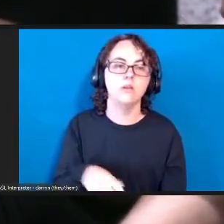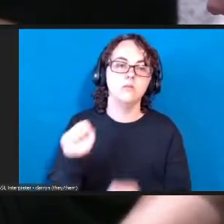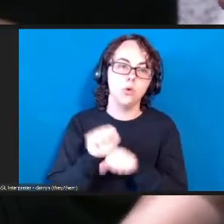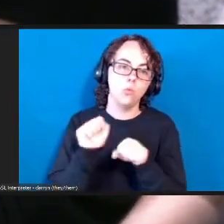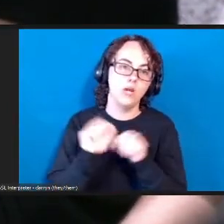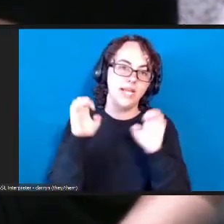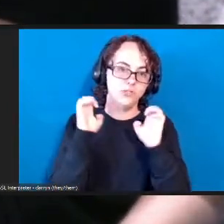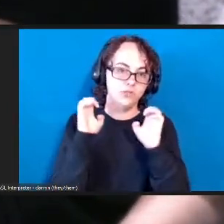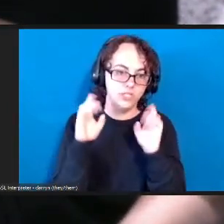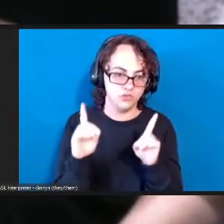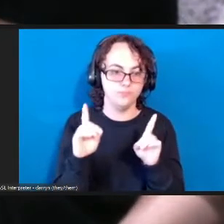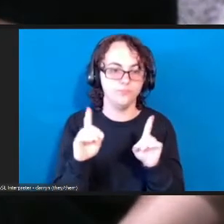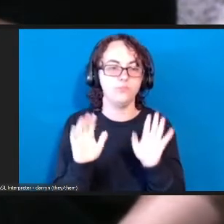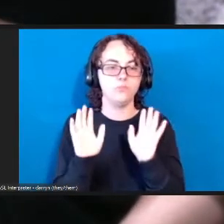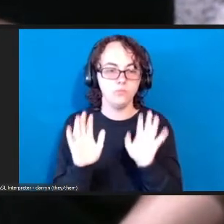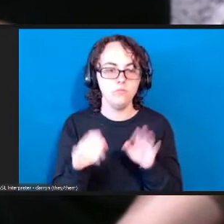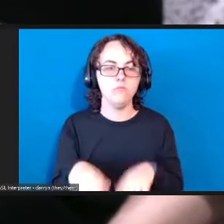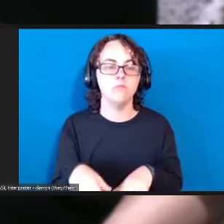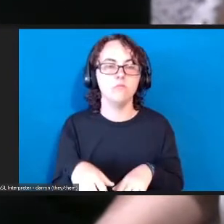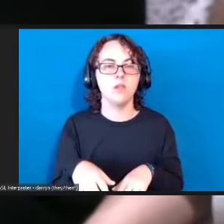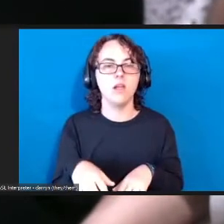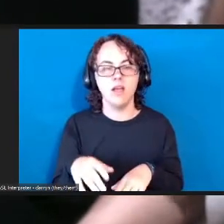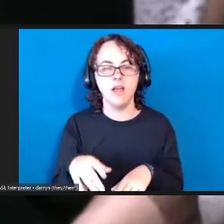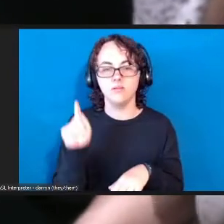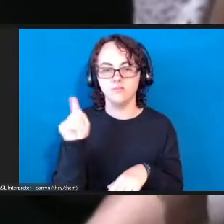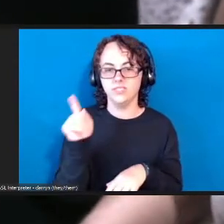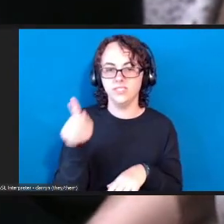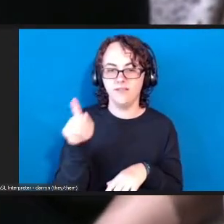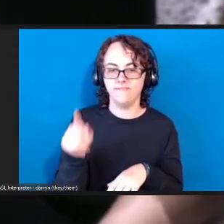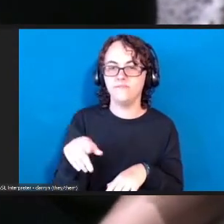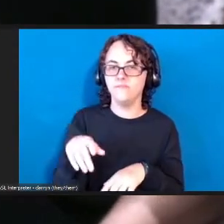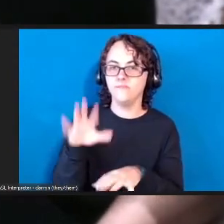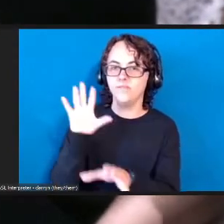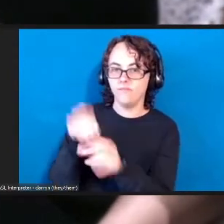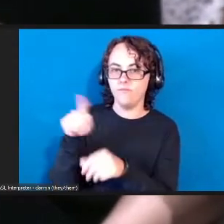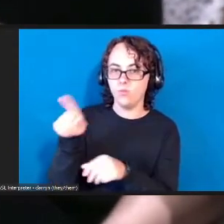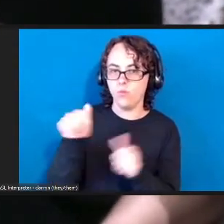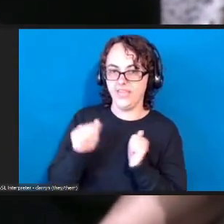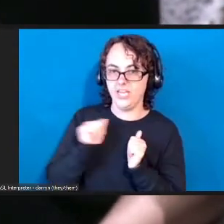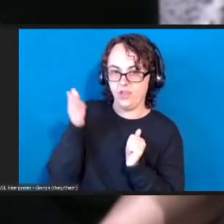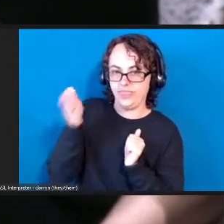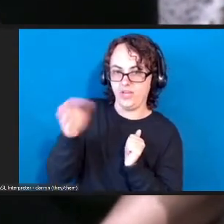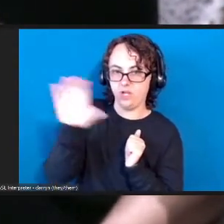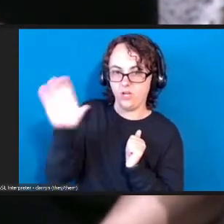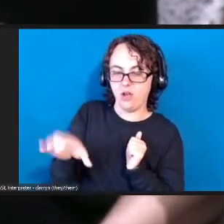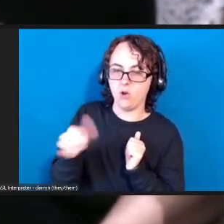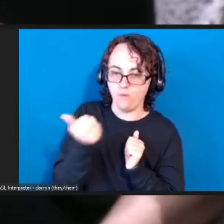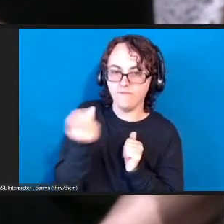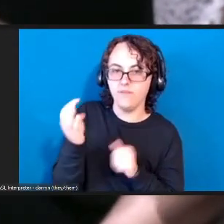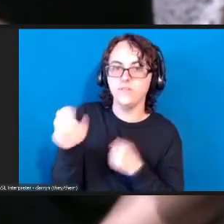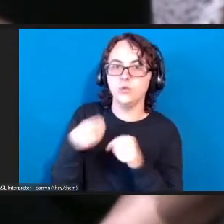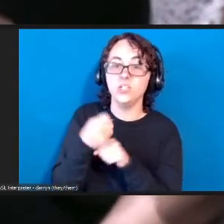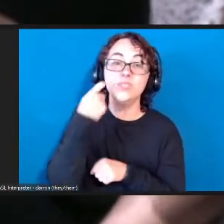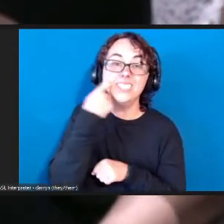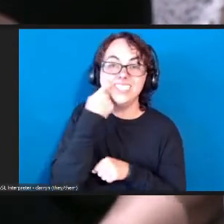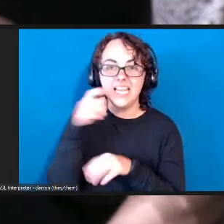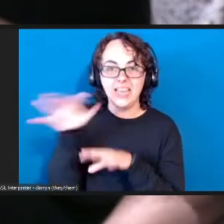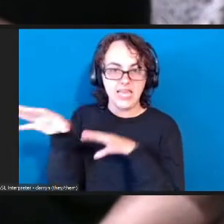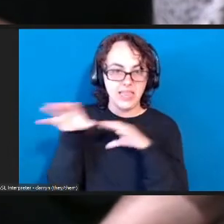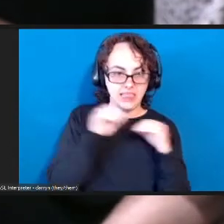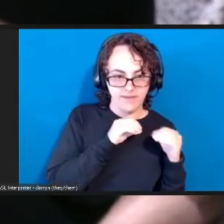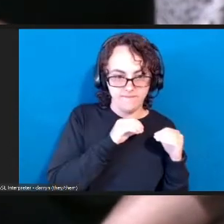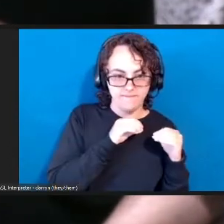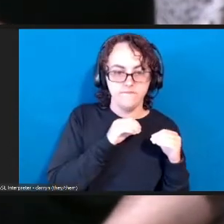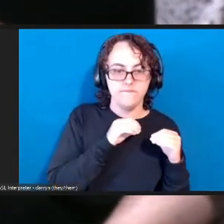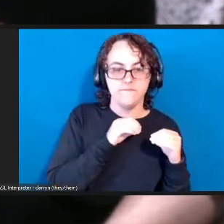education an outreach director at a pop face theater there for several years, and recently left a position here at Dreams of Hope, which is a queer